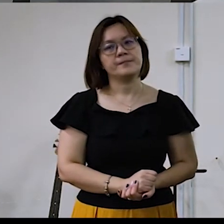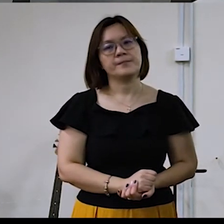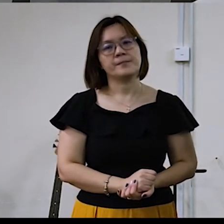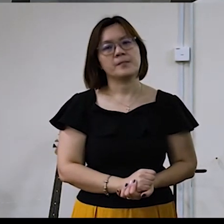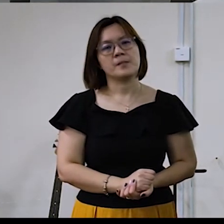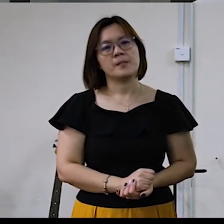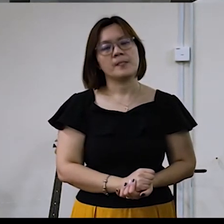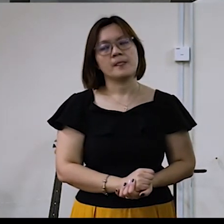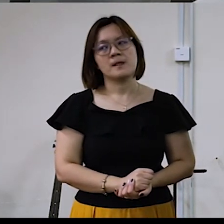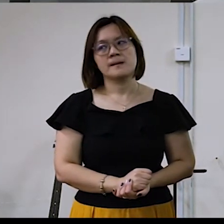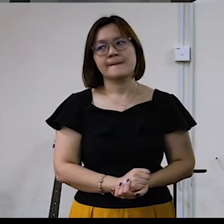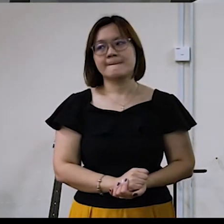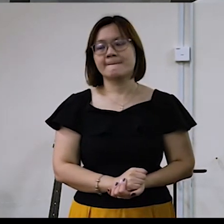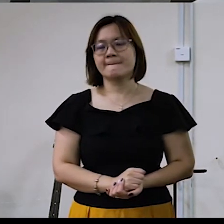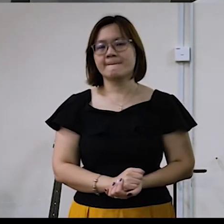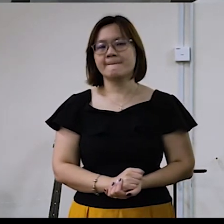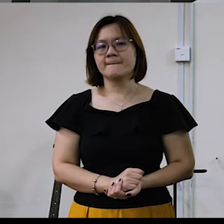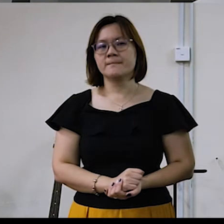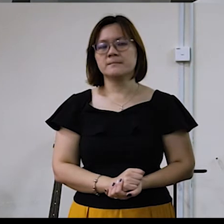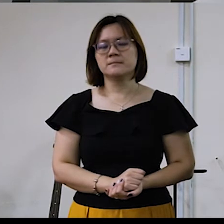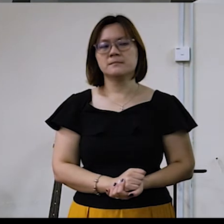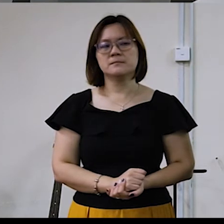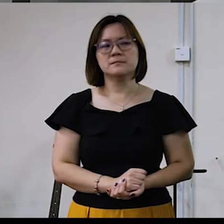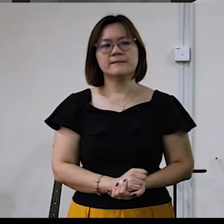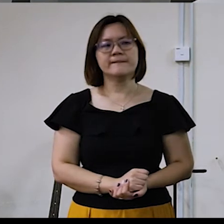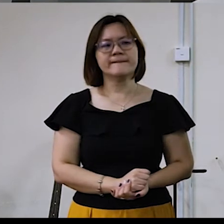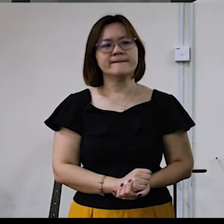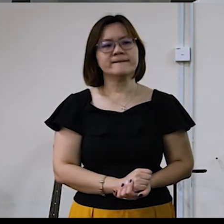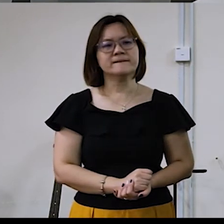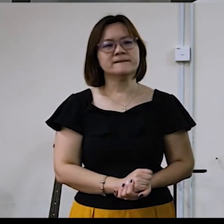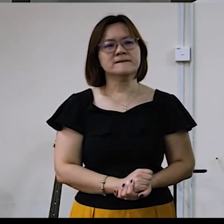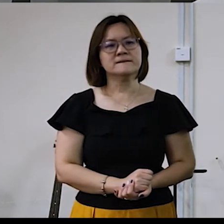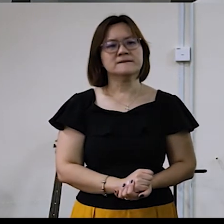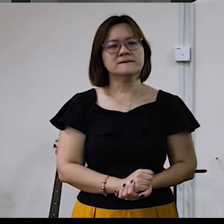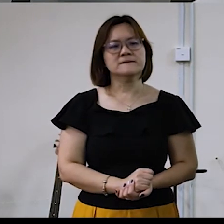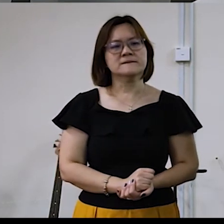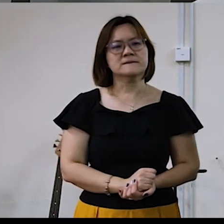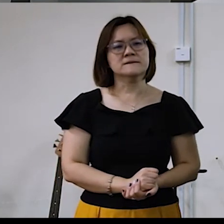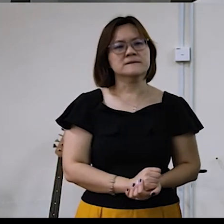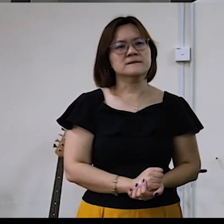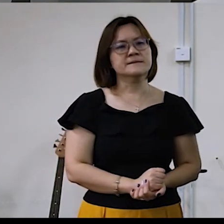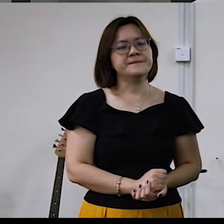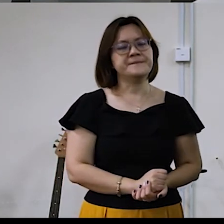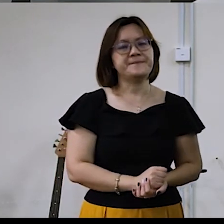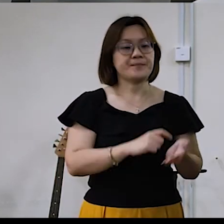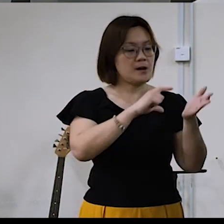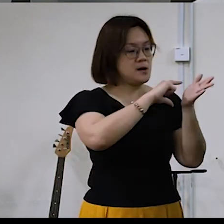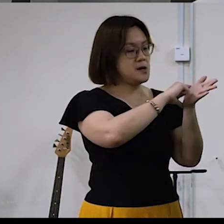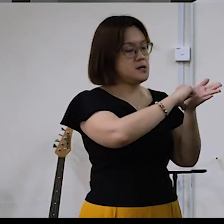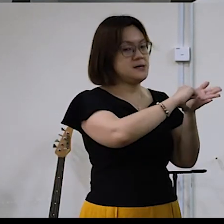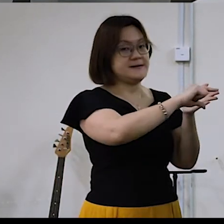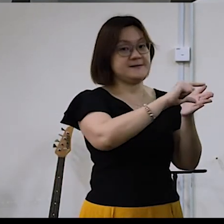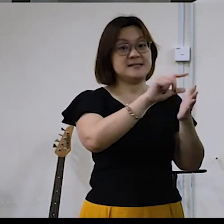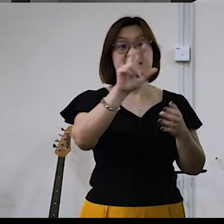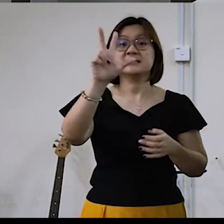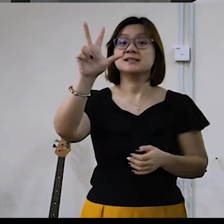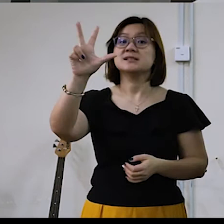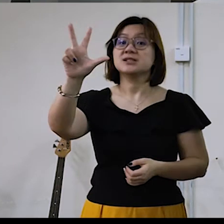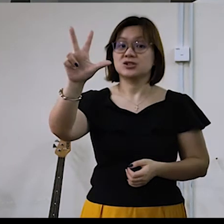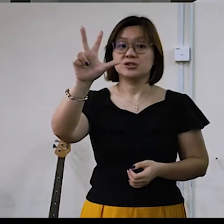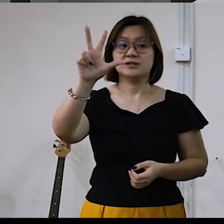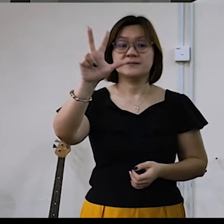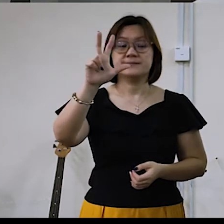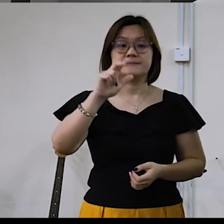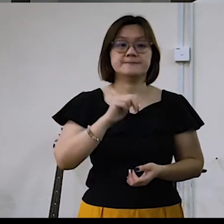them during the 40 days and speaking of the things pertaining to the kingdom of God. Jesus and the Holy Spirit,